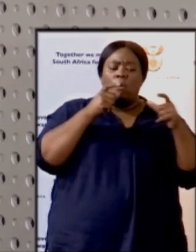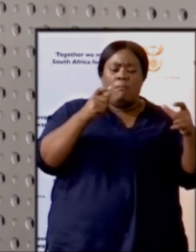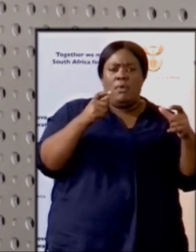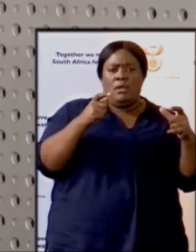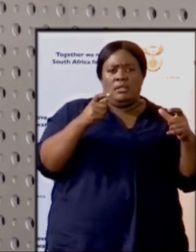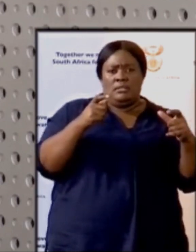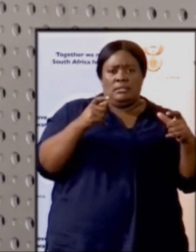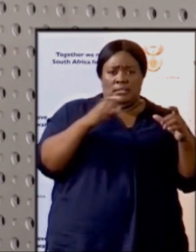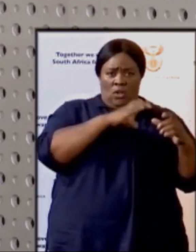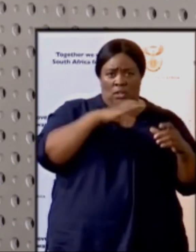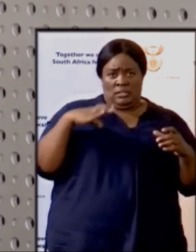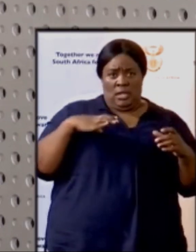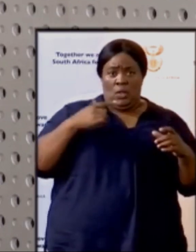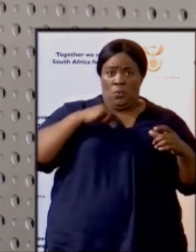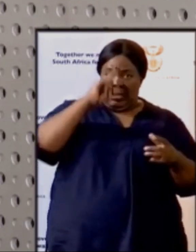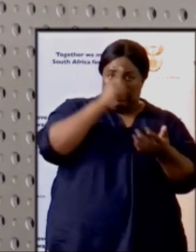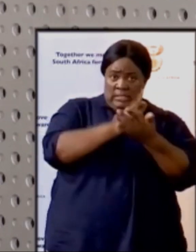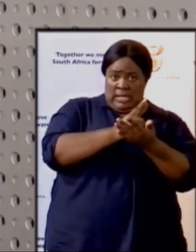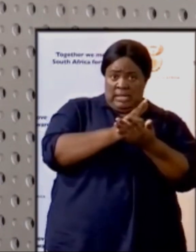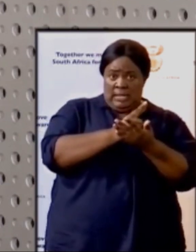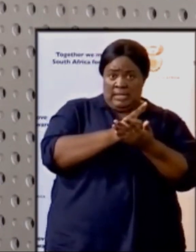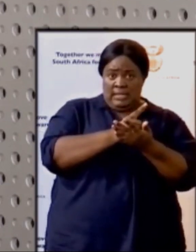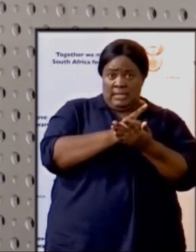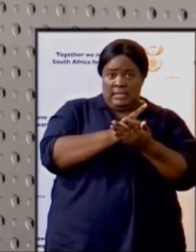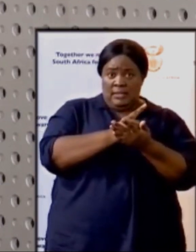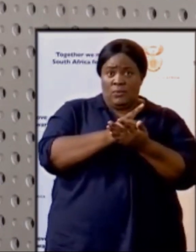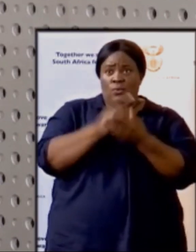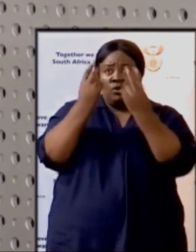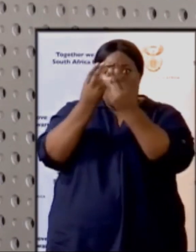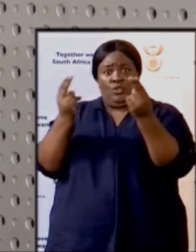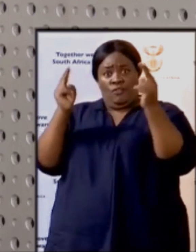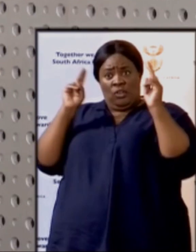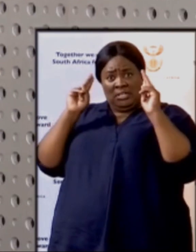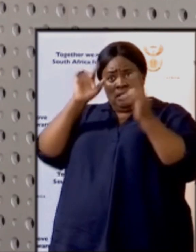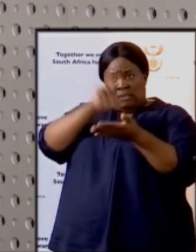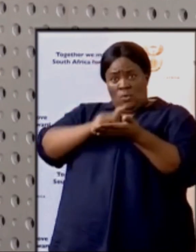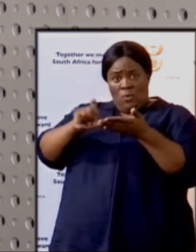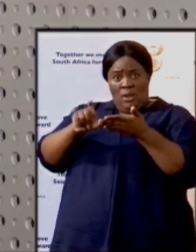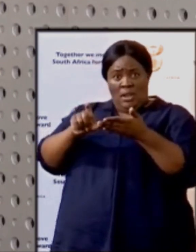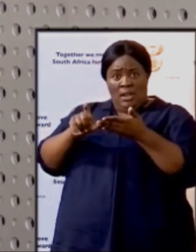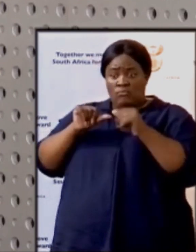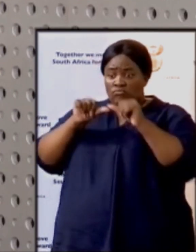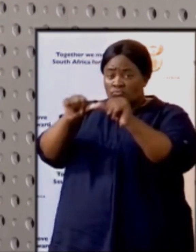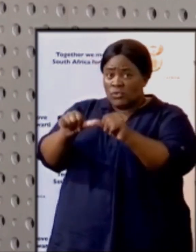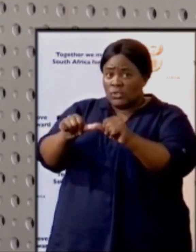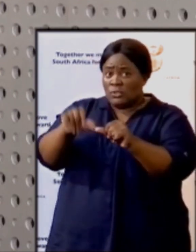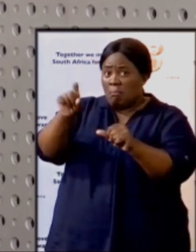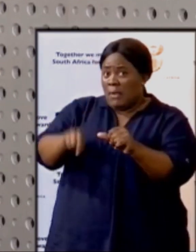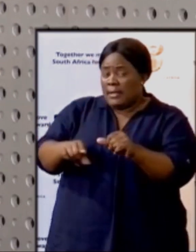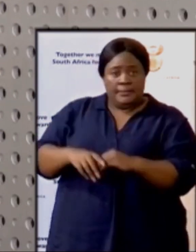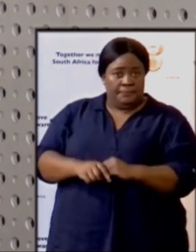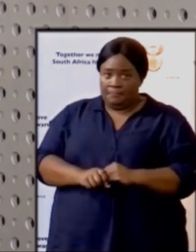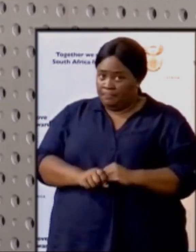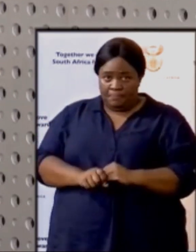We've decided not to resume with campus-based academic activity throughout the